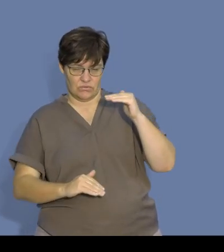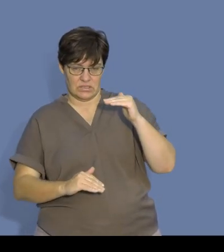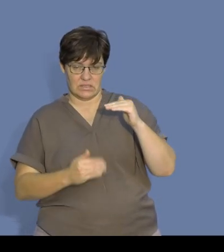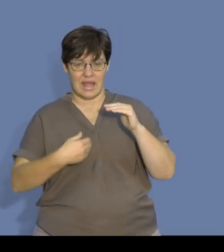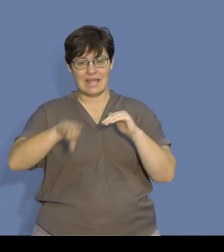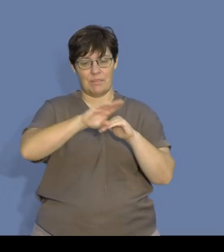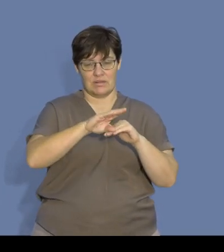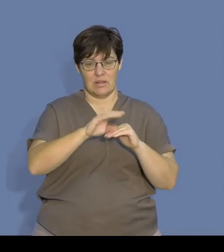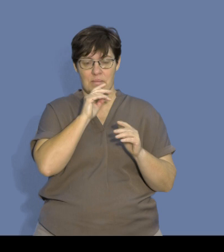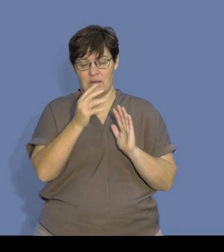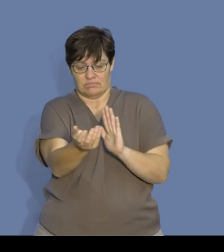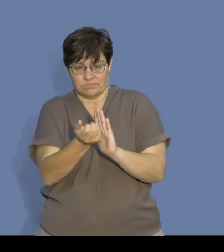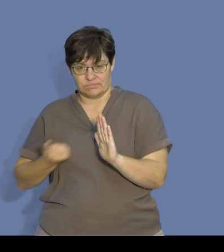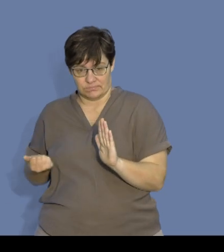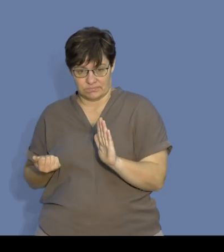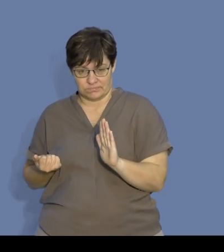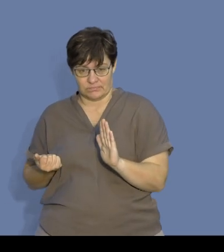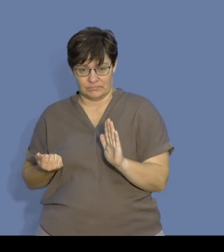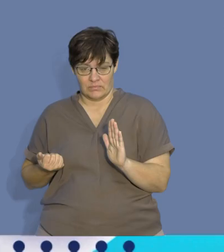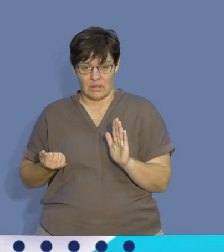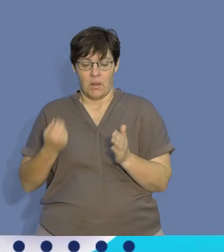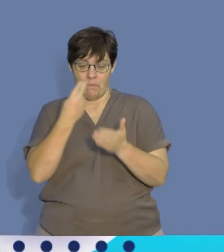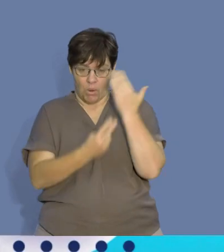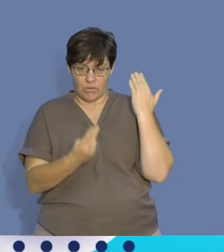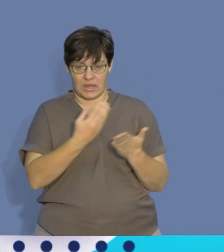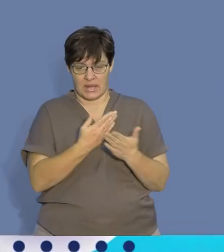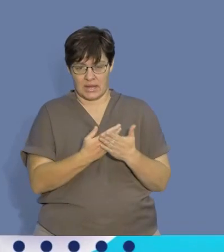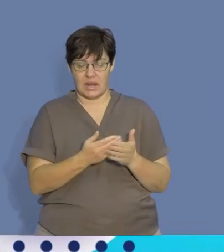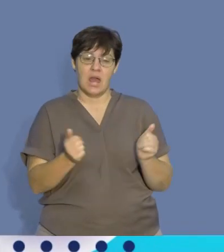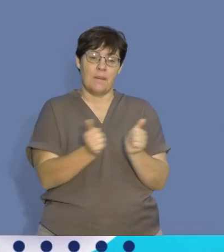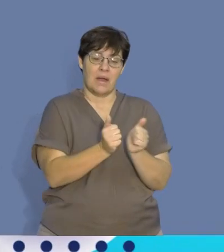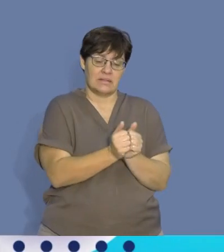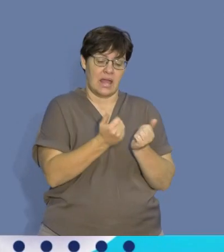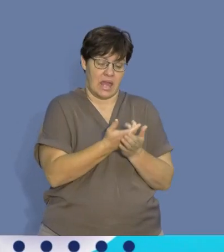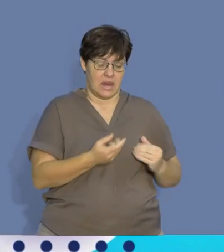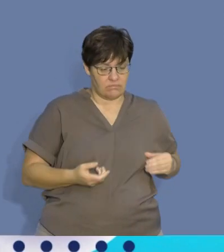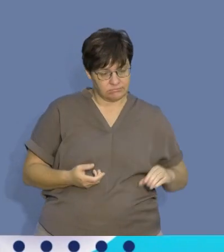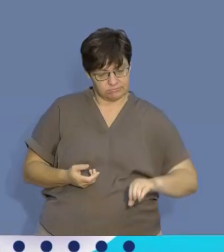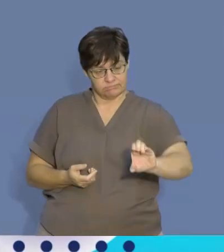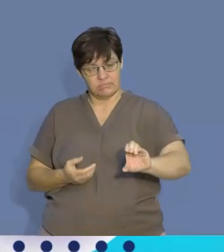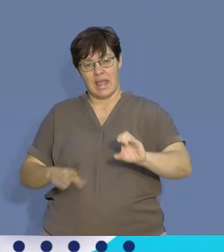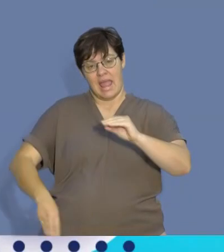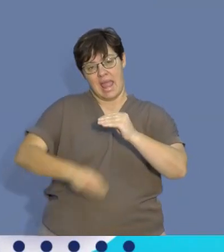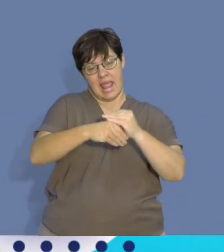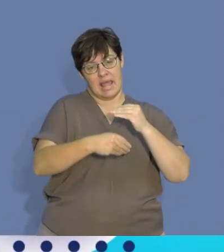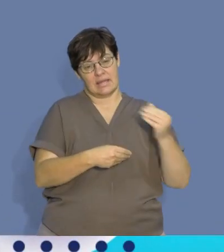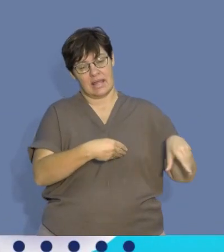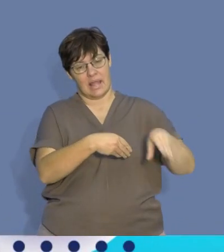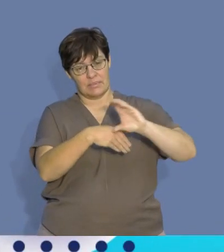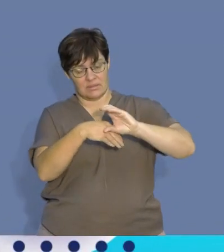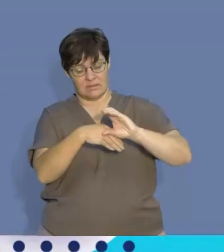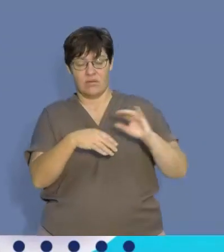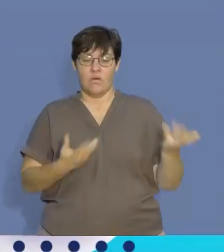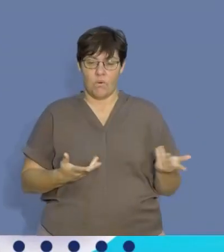decrease in capital contributed? Now remember, they could be both. Partners could increase their capital, additional